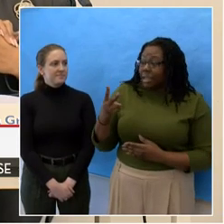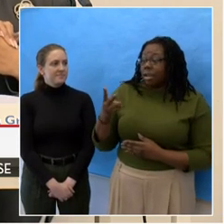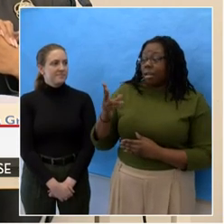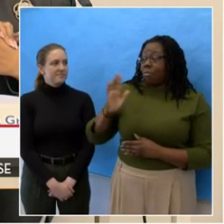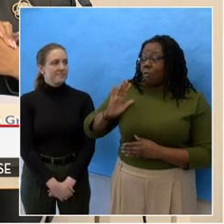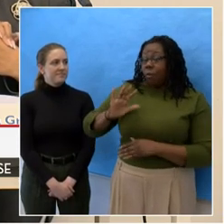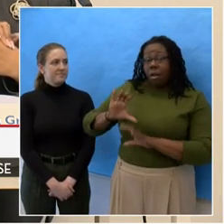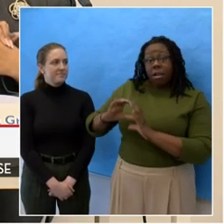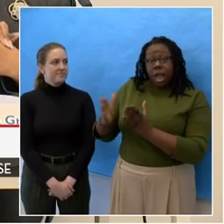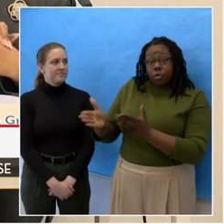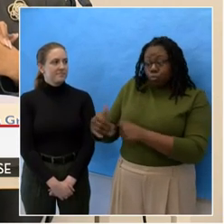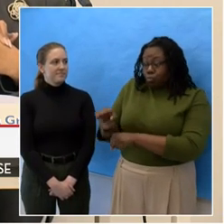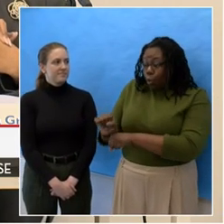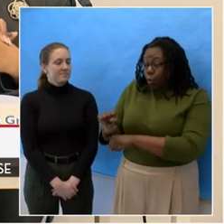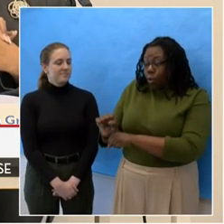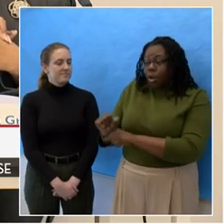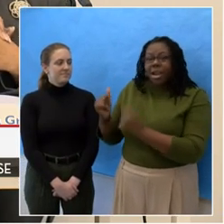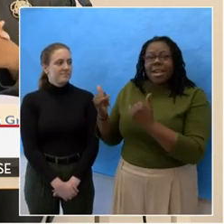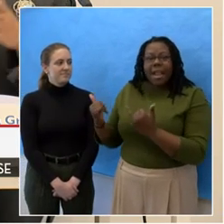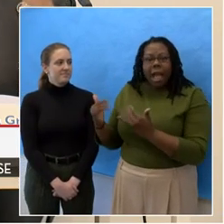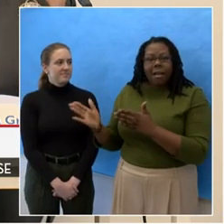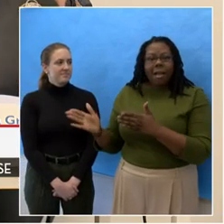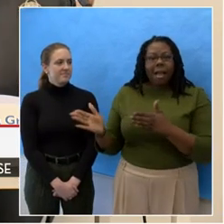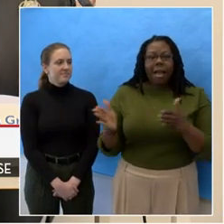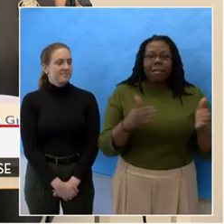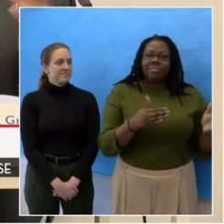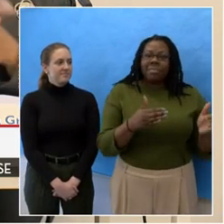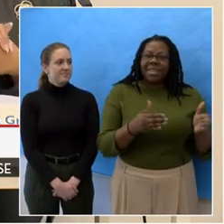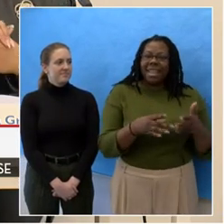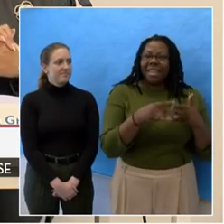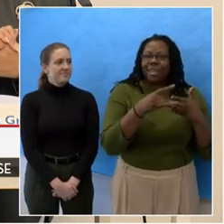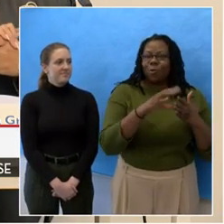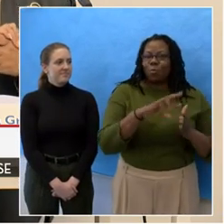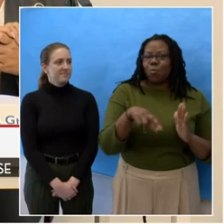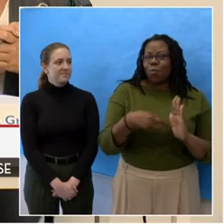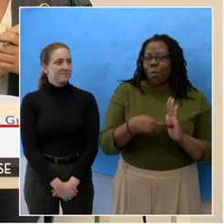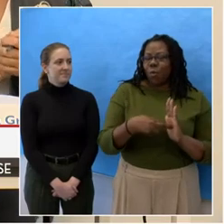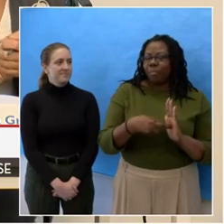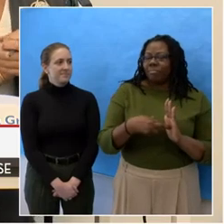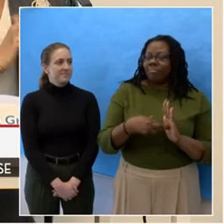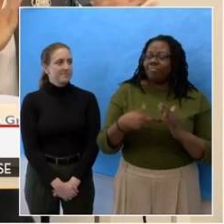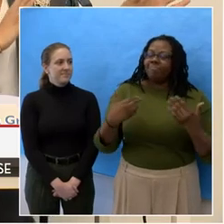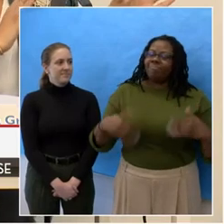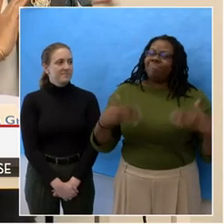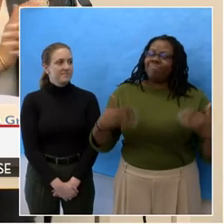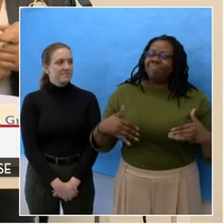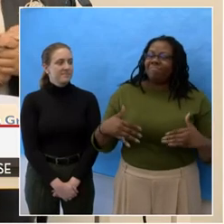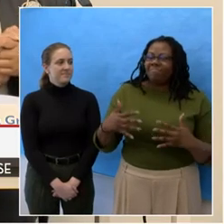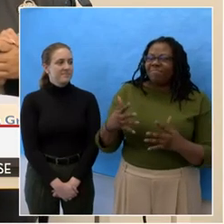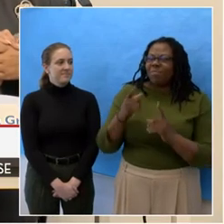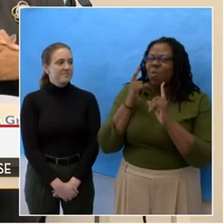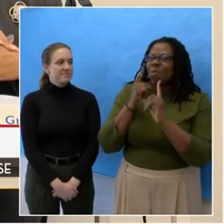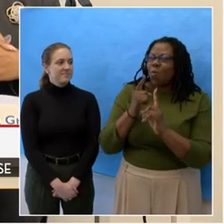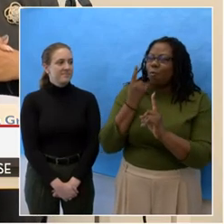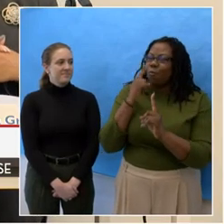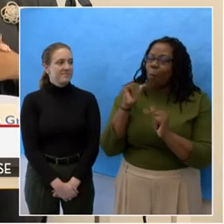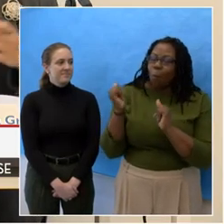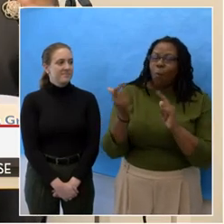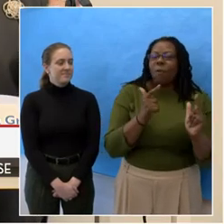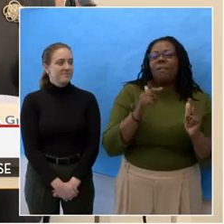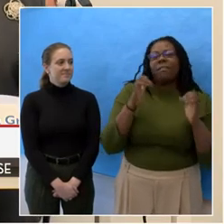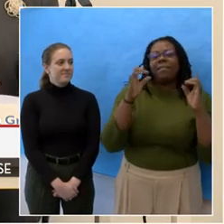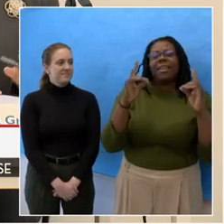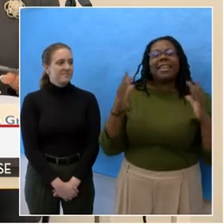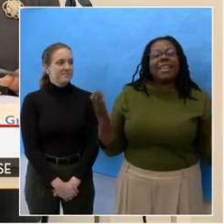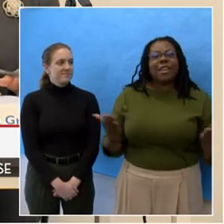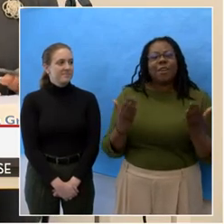a leadership role inside DCPS. It's the vision for what we want all of our educators here, and so it's humbling to sit here with you.